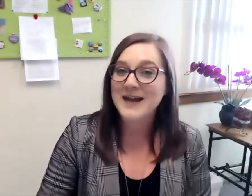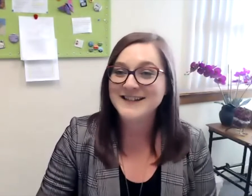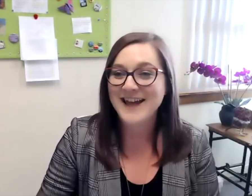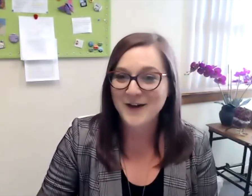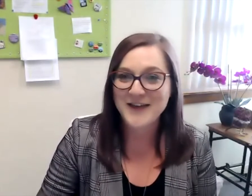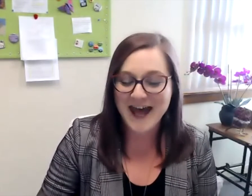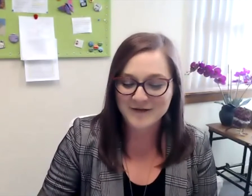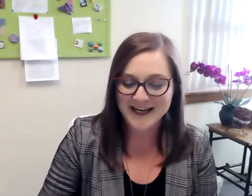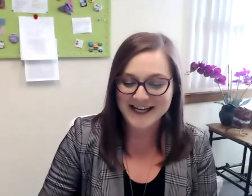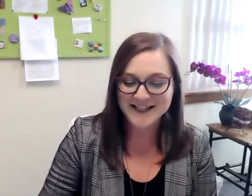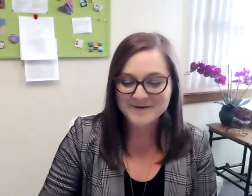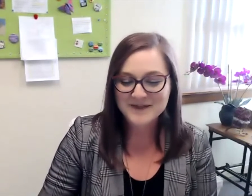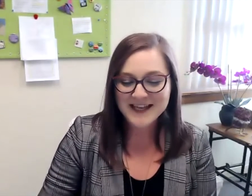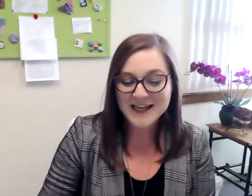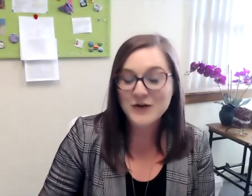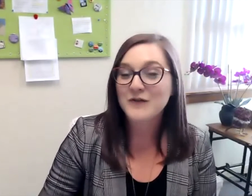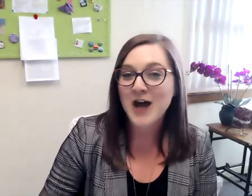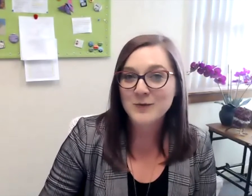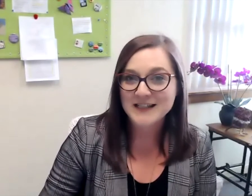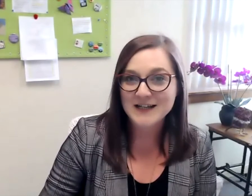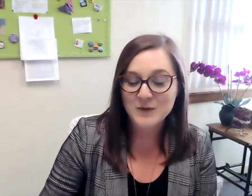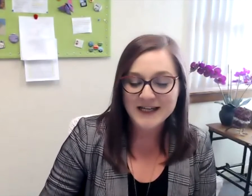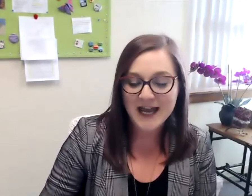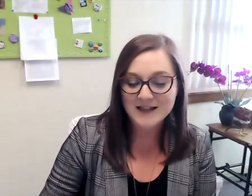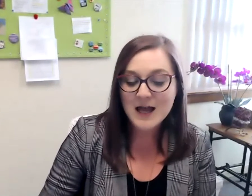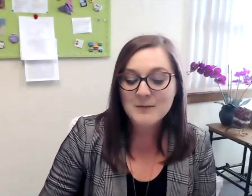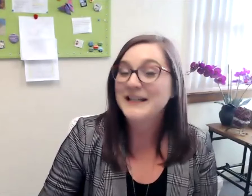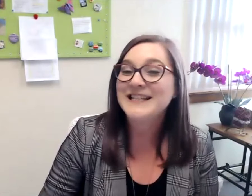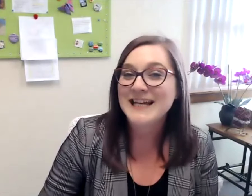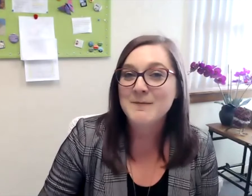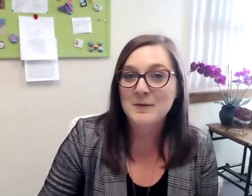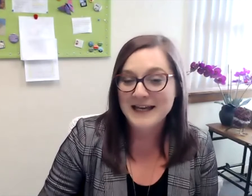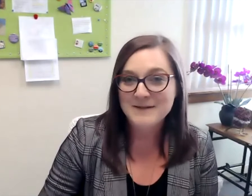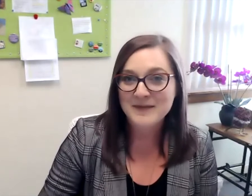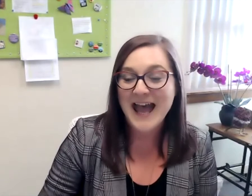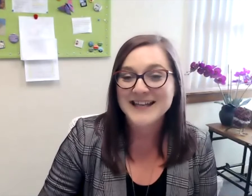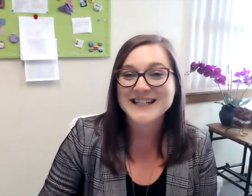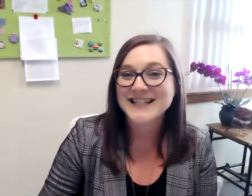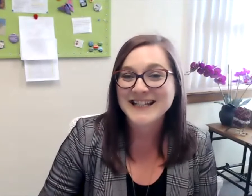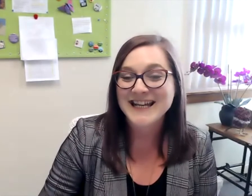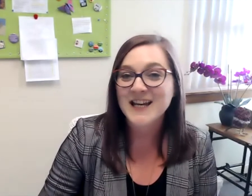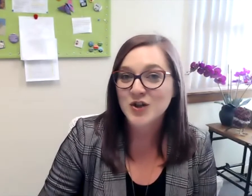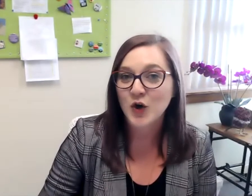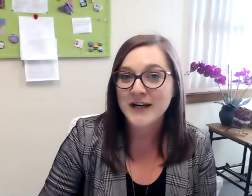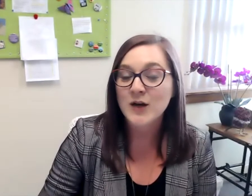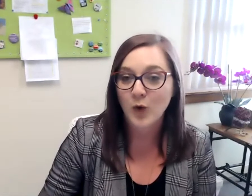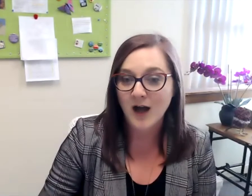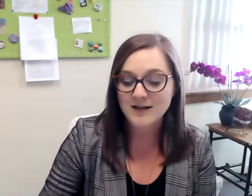own best health advocate. If you have not received one yet, please email me at